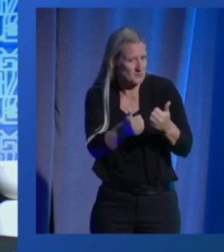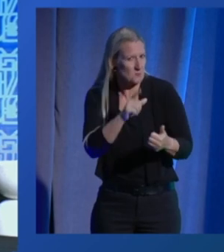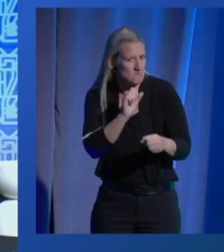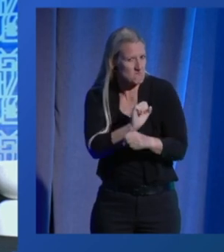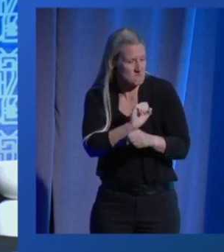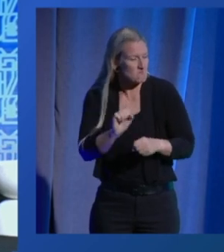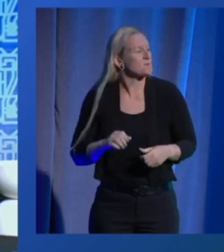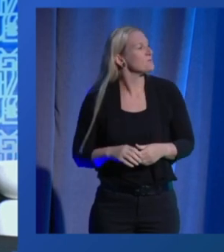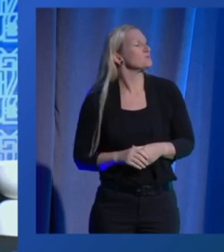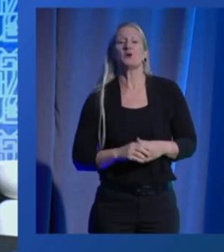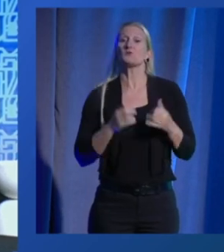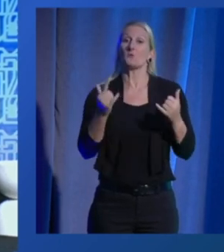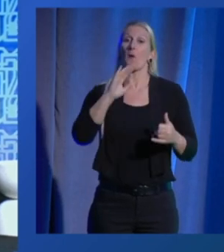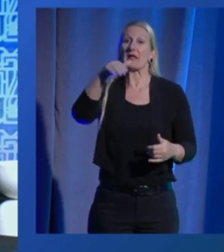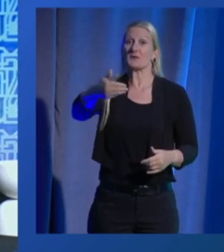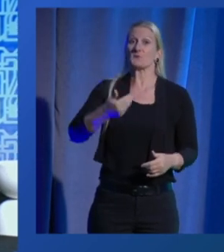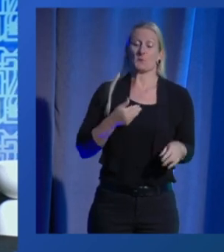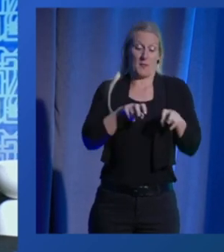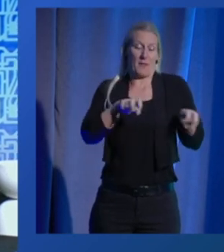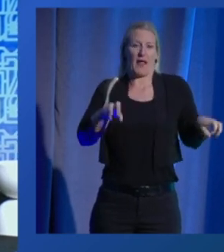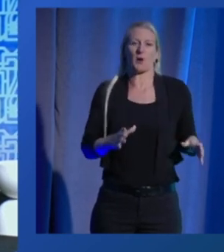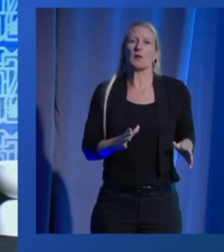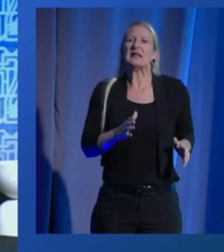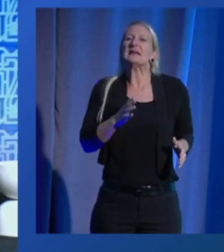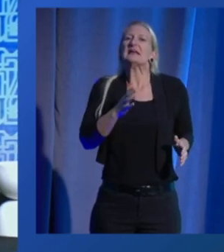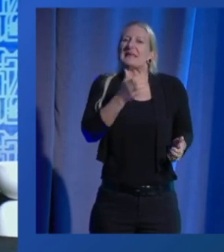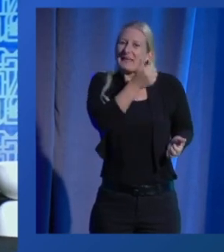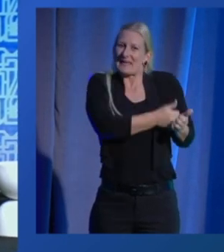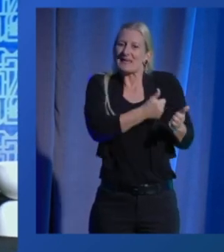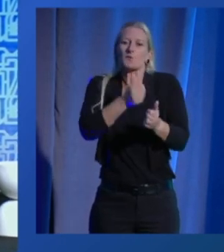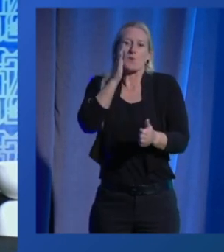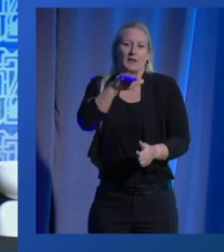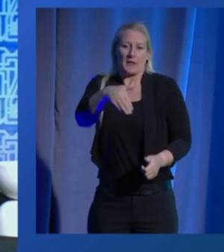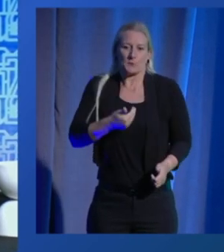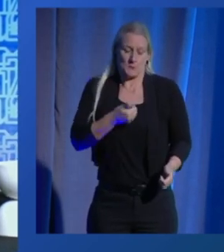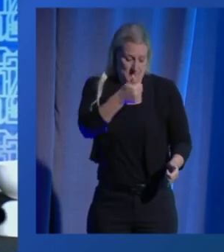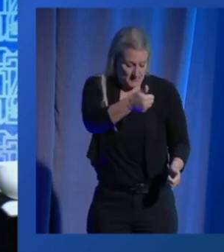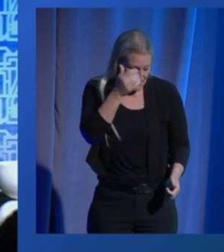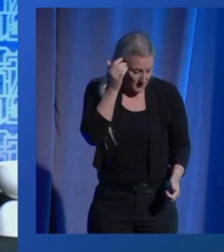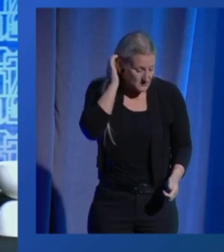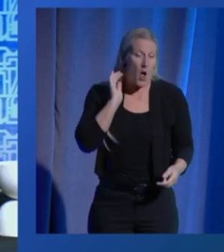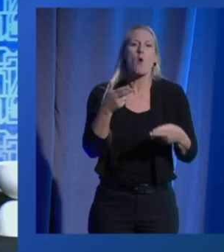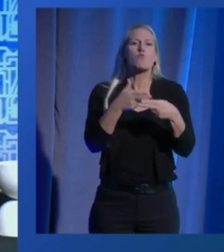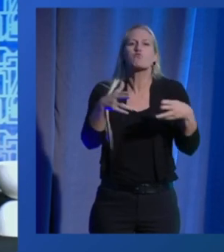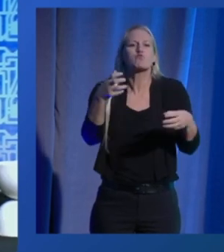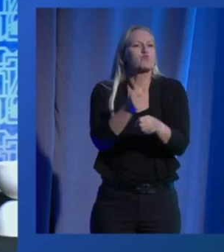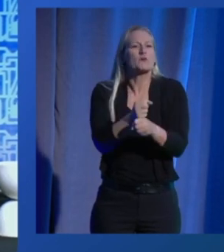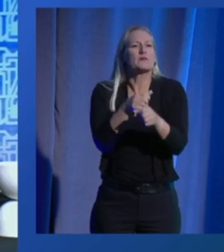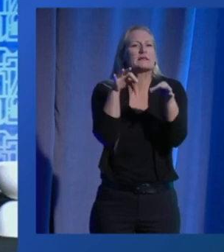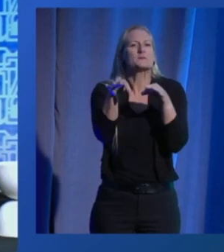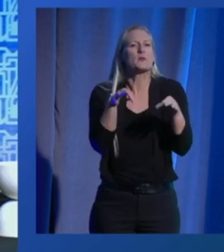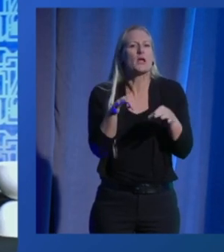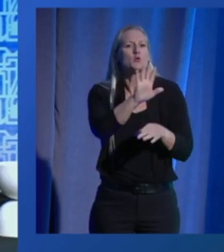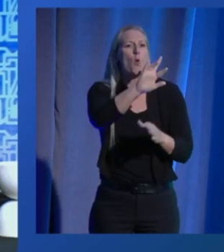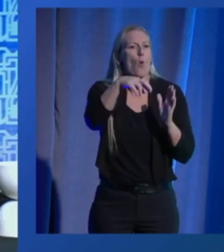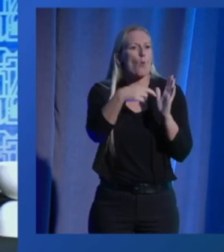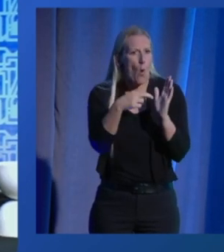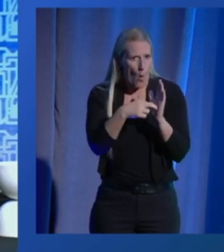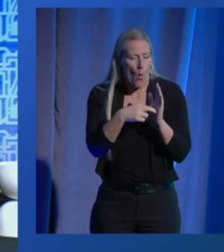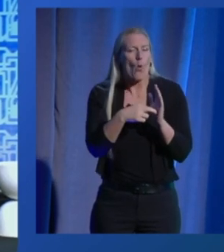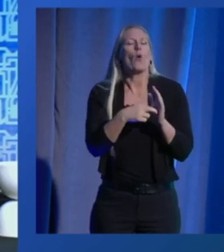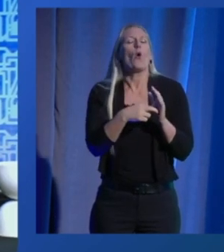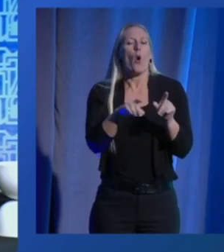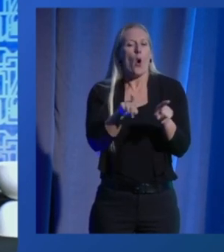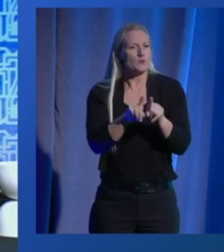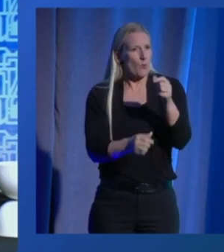to introduce our panel I'm actually going to ask uh each of them to introduce themselves briefly talk about your the role in your organization and most